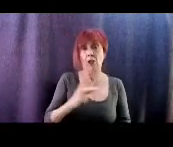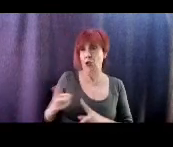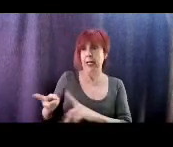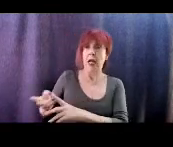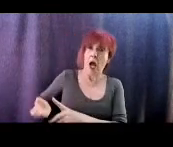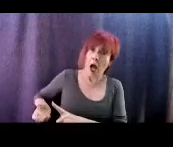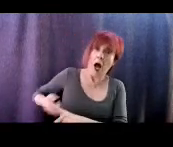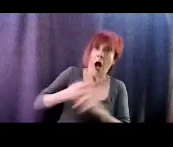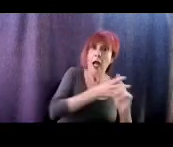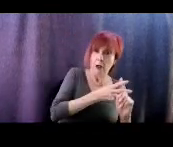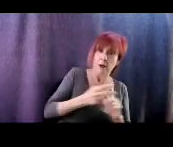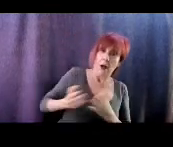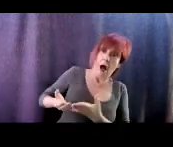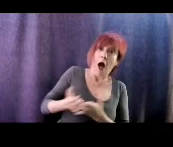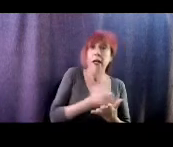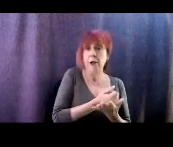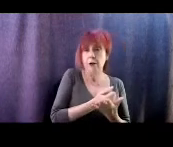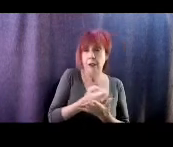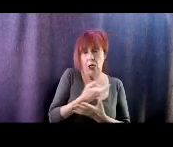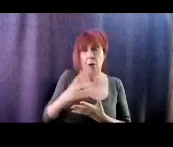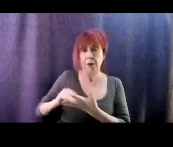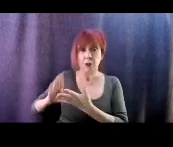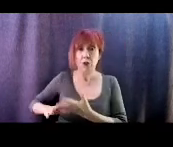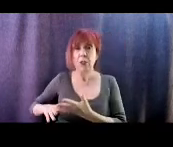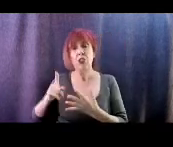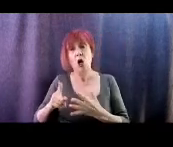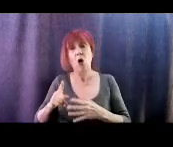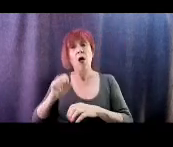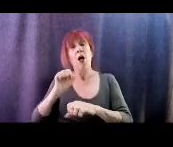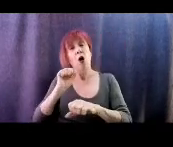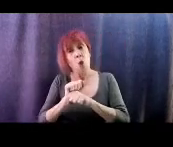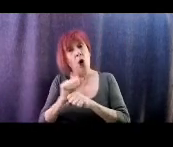it, work exploration, kind of as a bridge to employment.